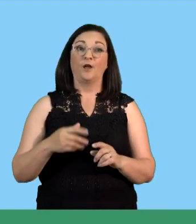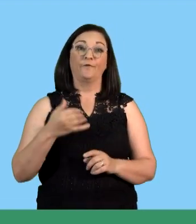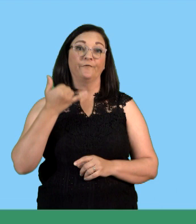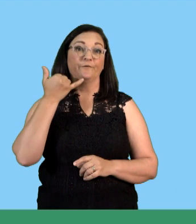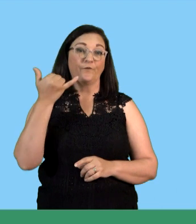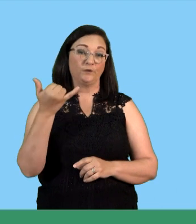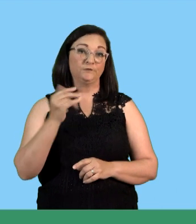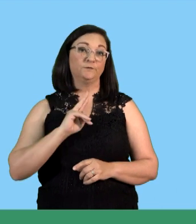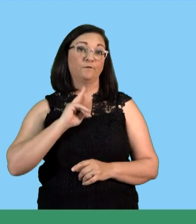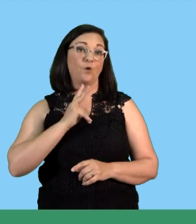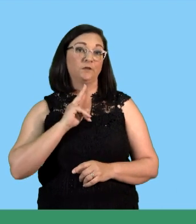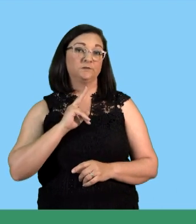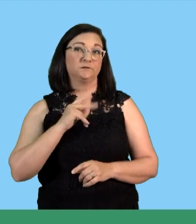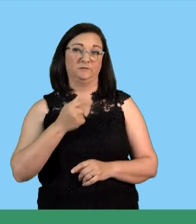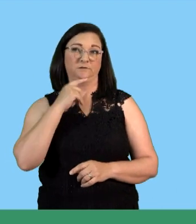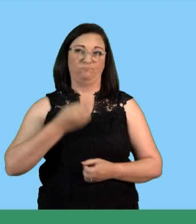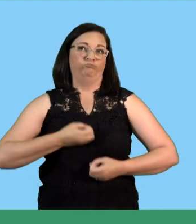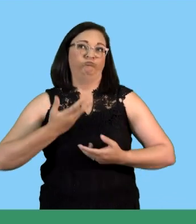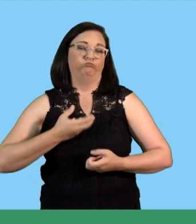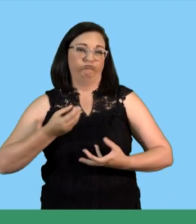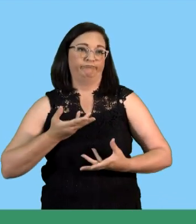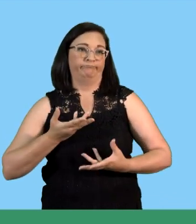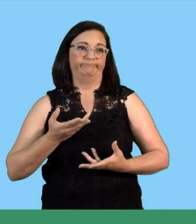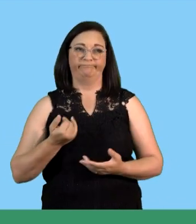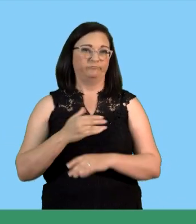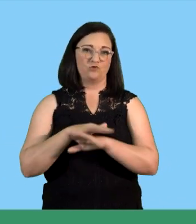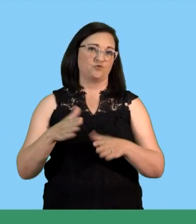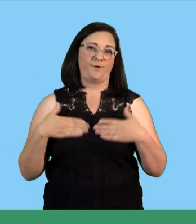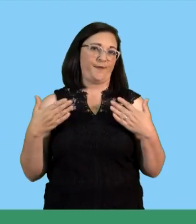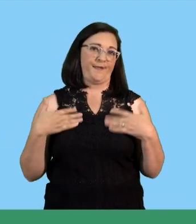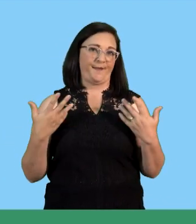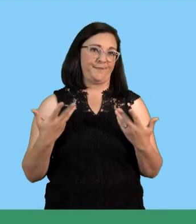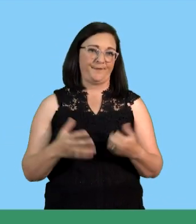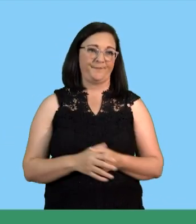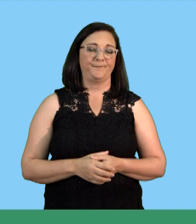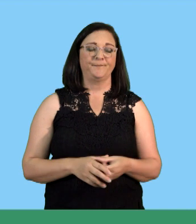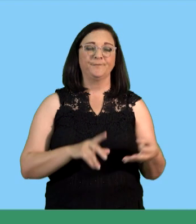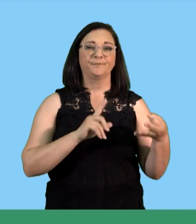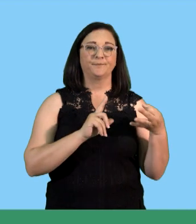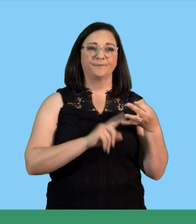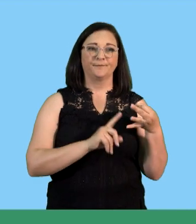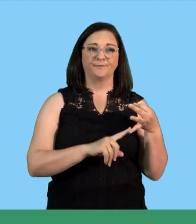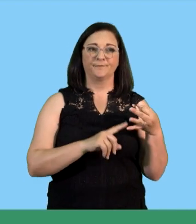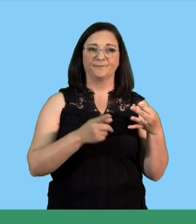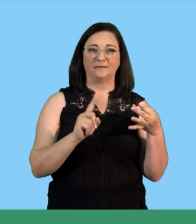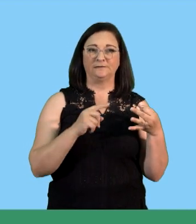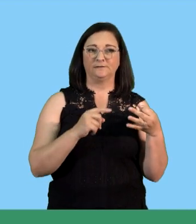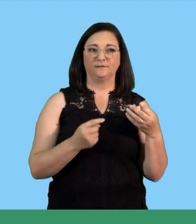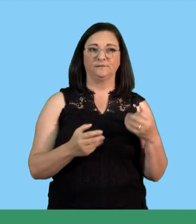called to voice, let's say to voice his dissatisfaction with their products. Thirdly,